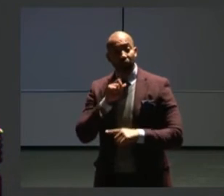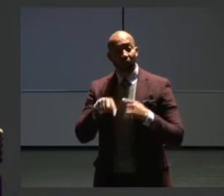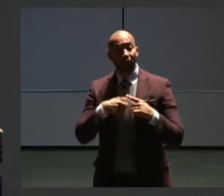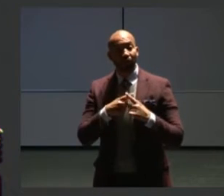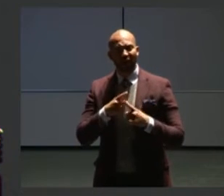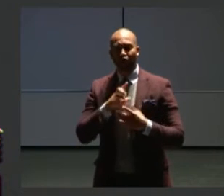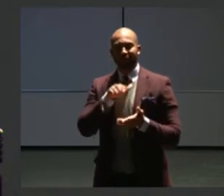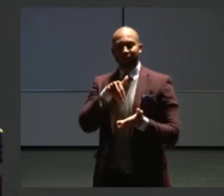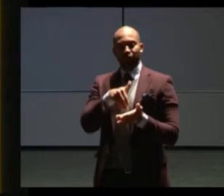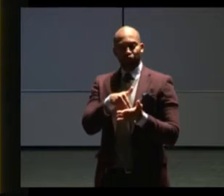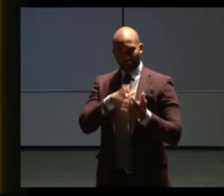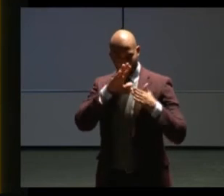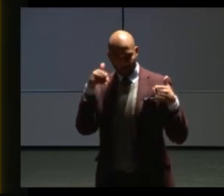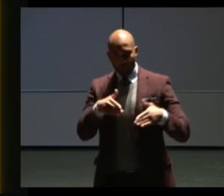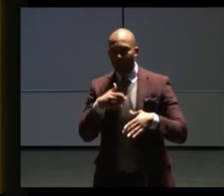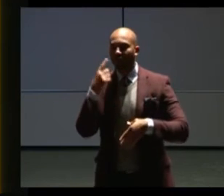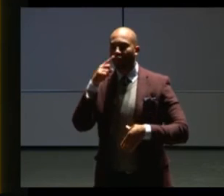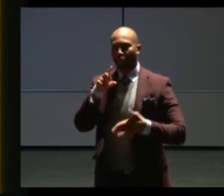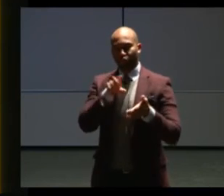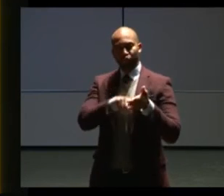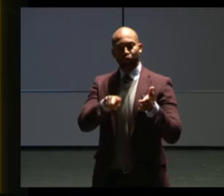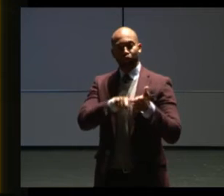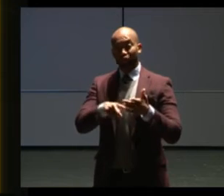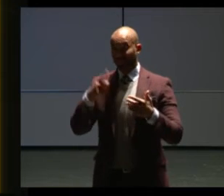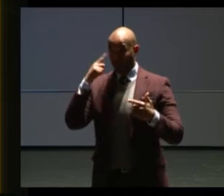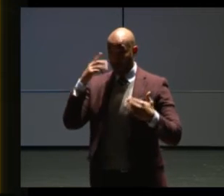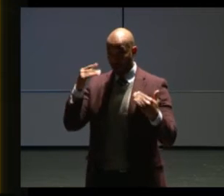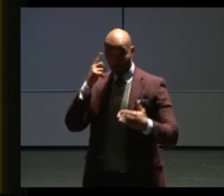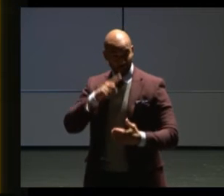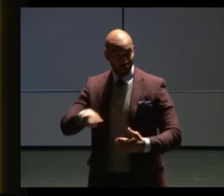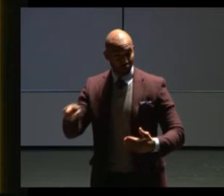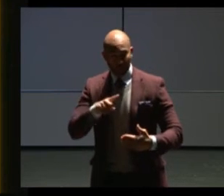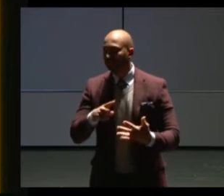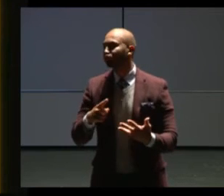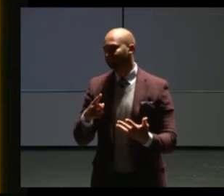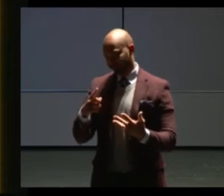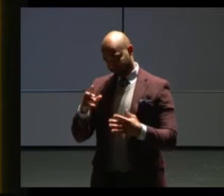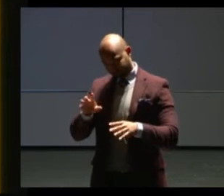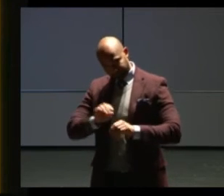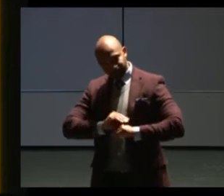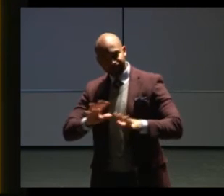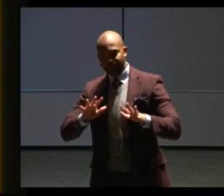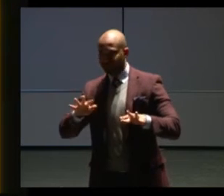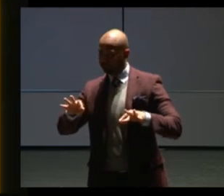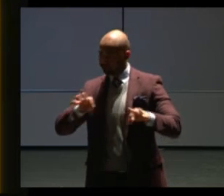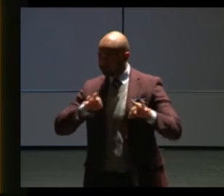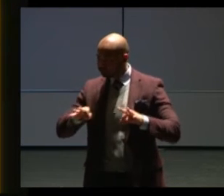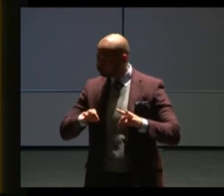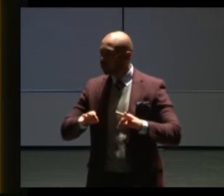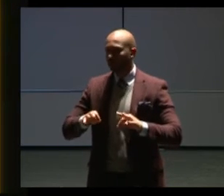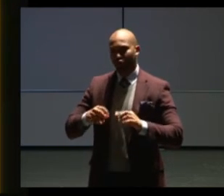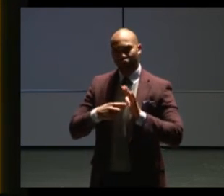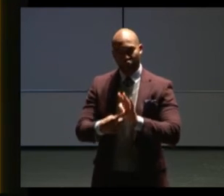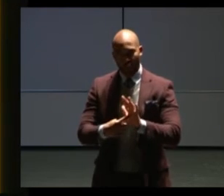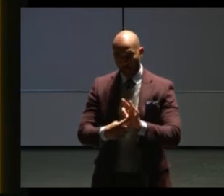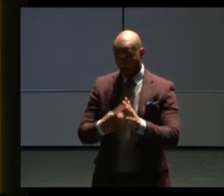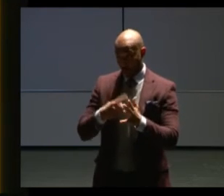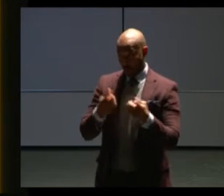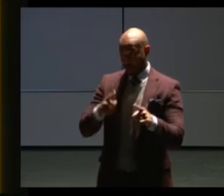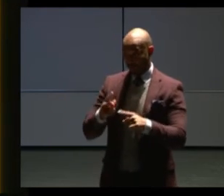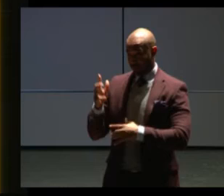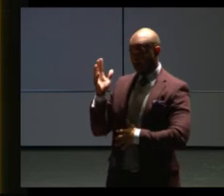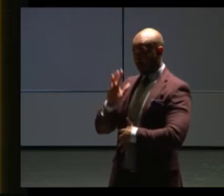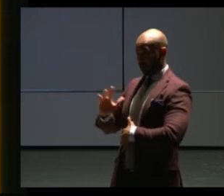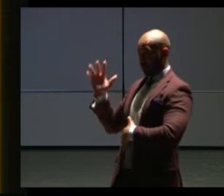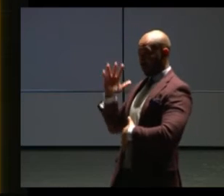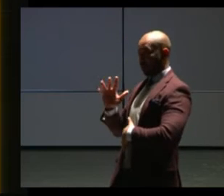the centrality of research and what I hope to you is a powerful differentiation or a juxtapositioning of where we were